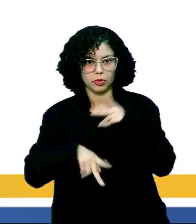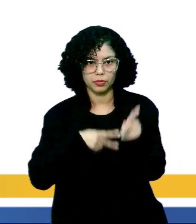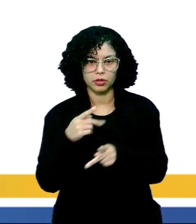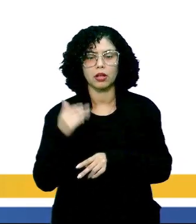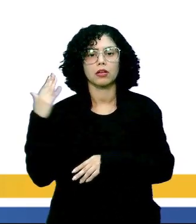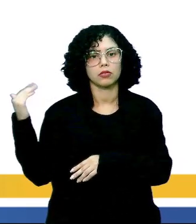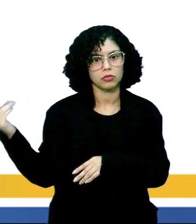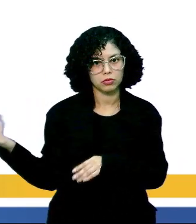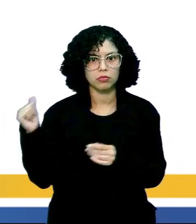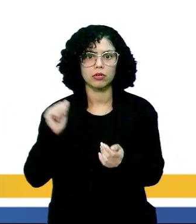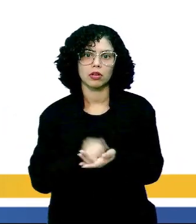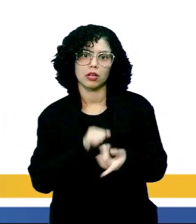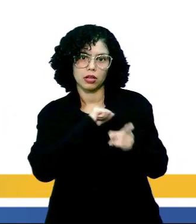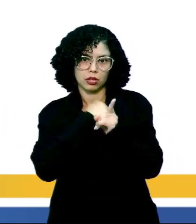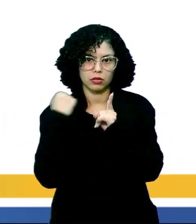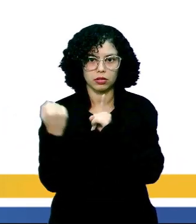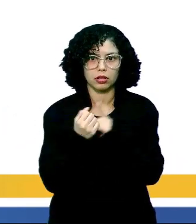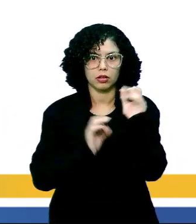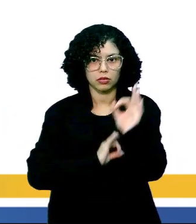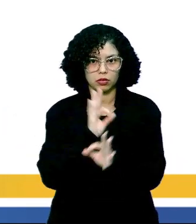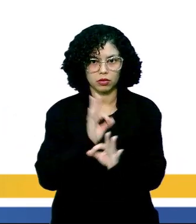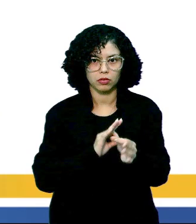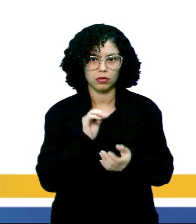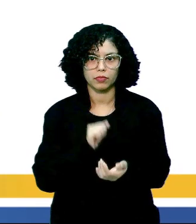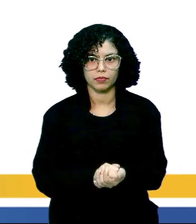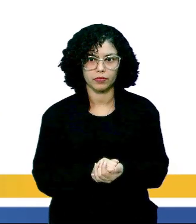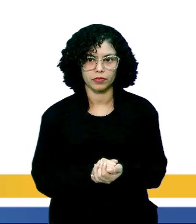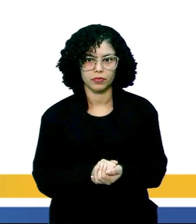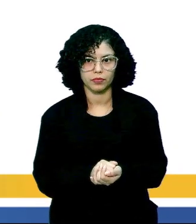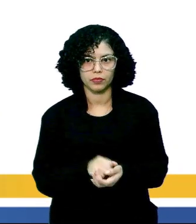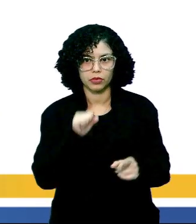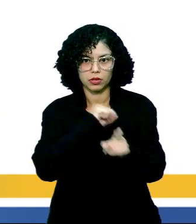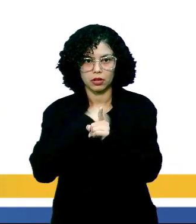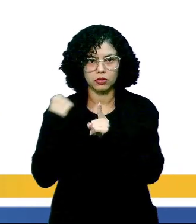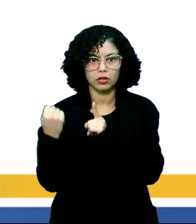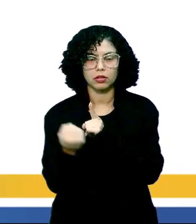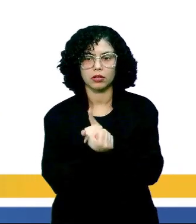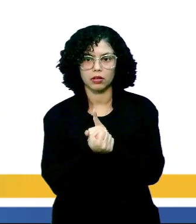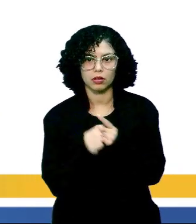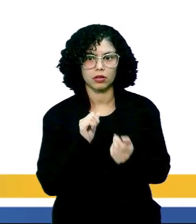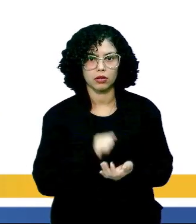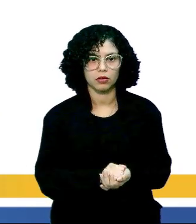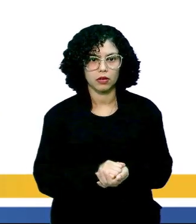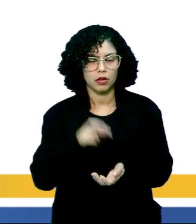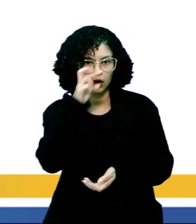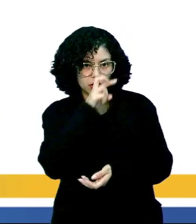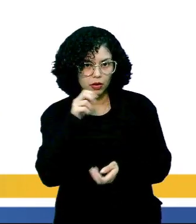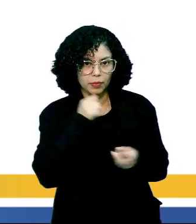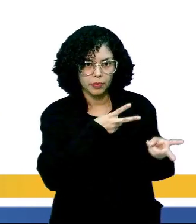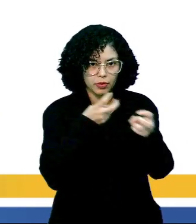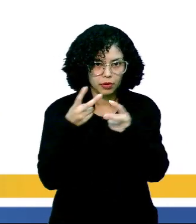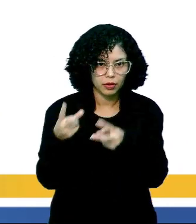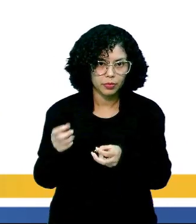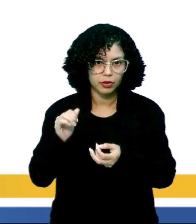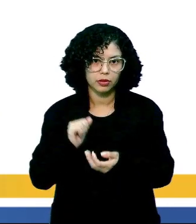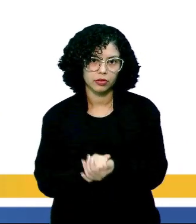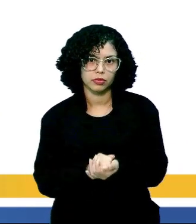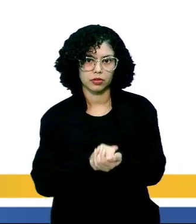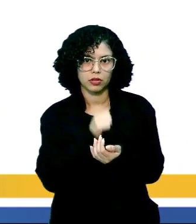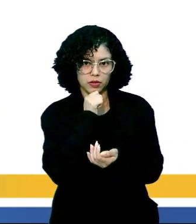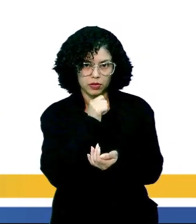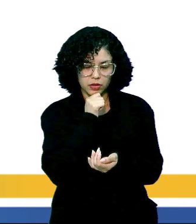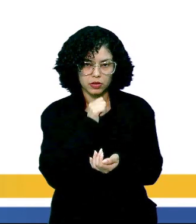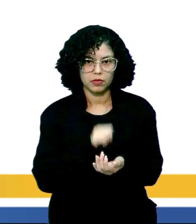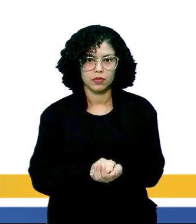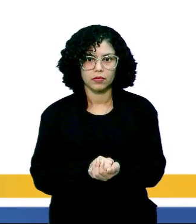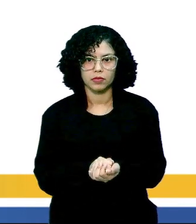becomes popular, it changes the way society is organized. Society has to invent rules for the polite